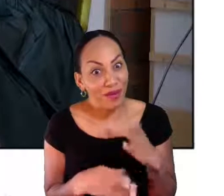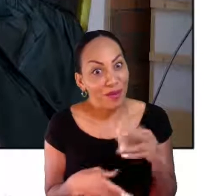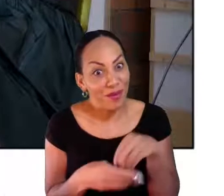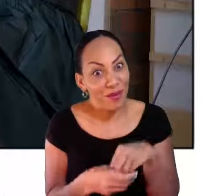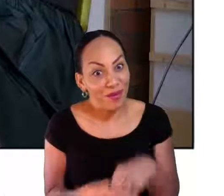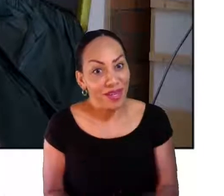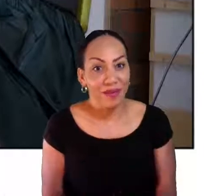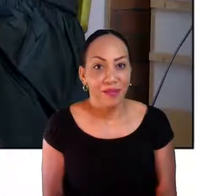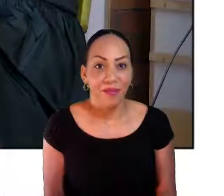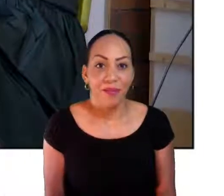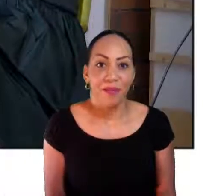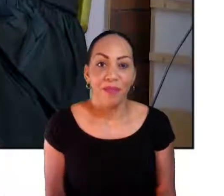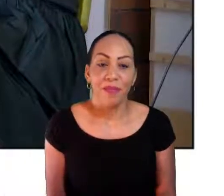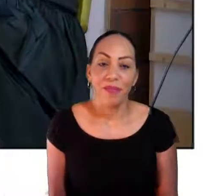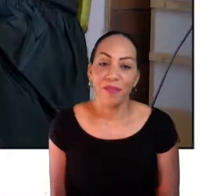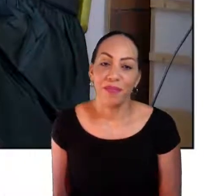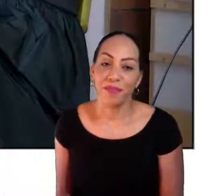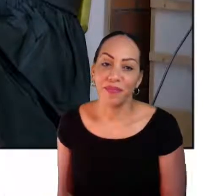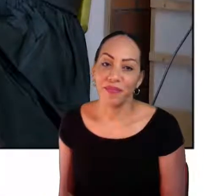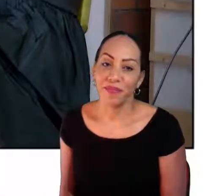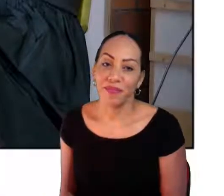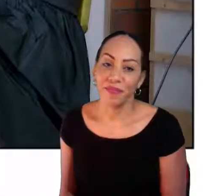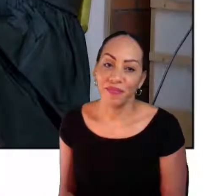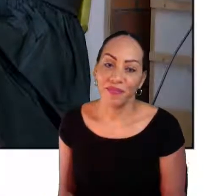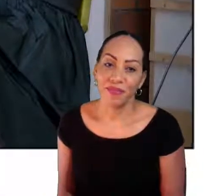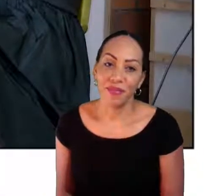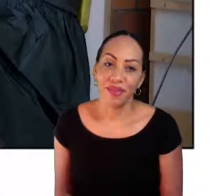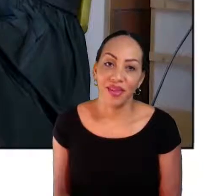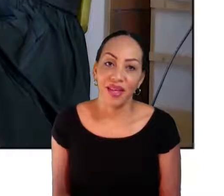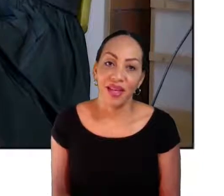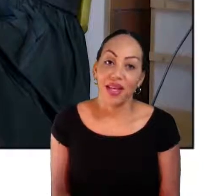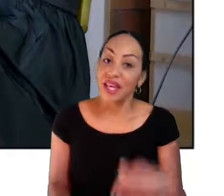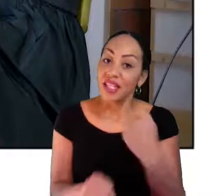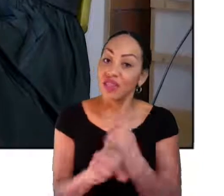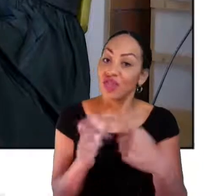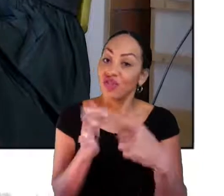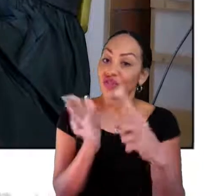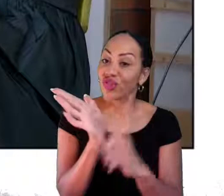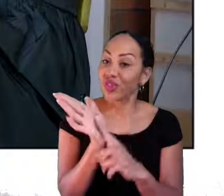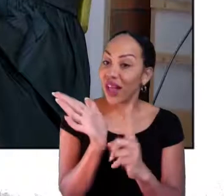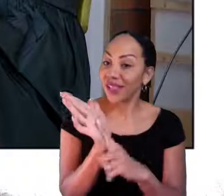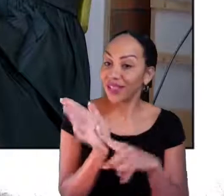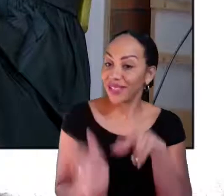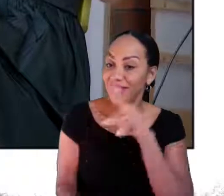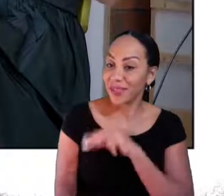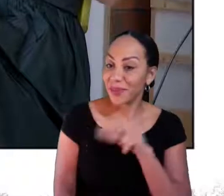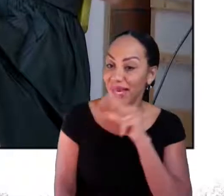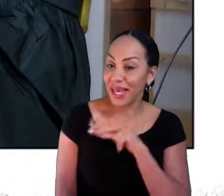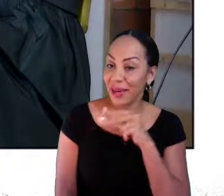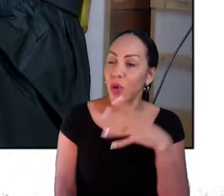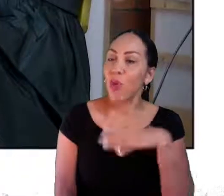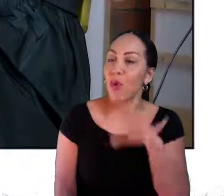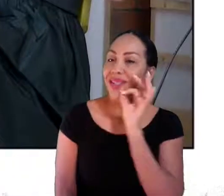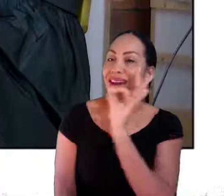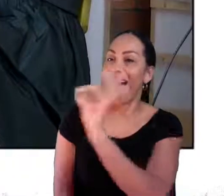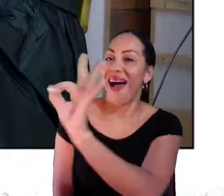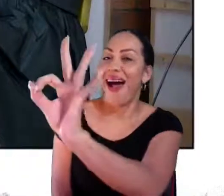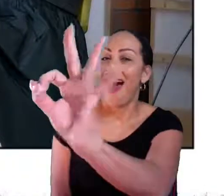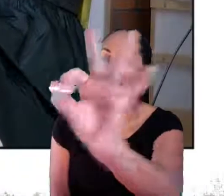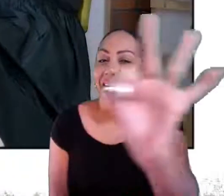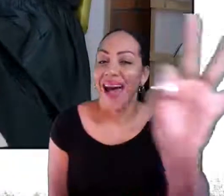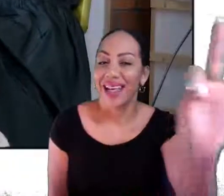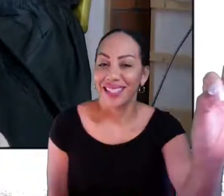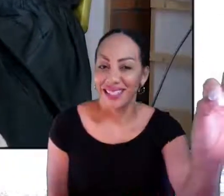So we're going to take a moment to ask you something, because it's also, this framework is about thinking through what you do within